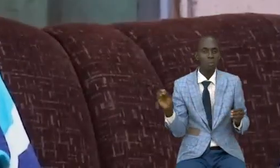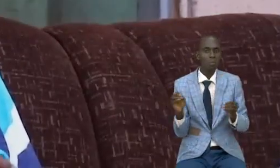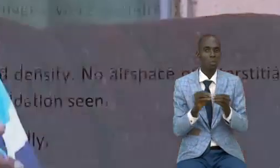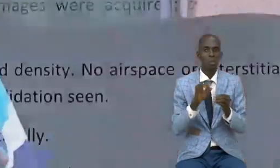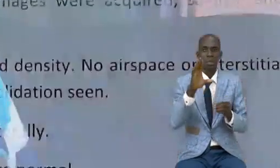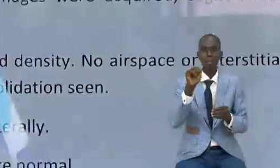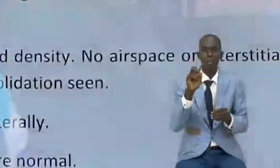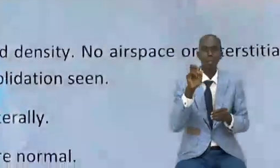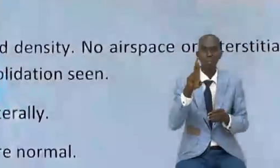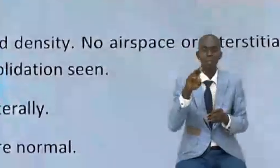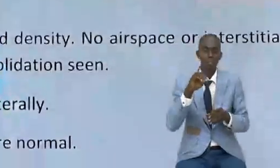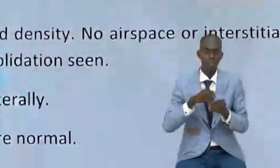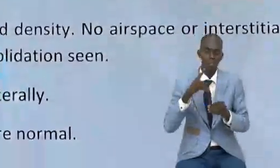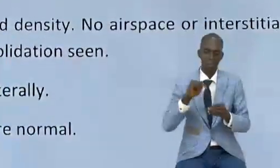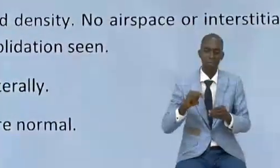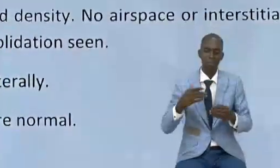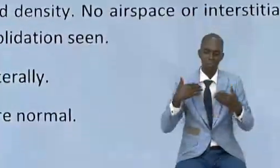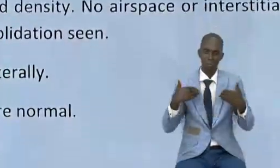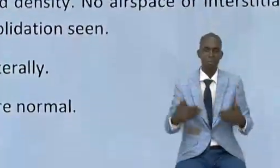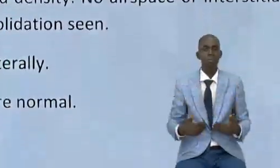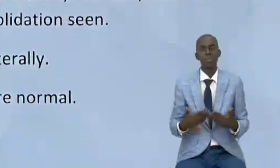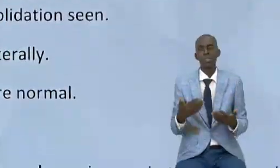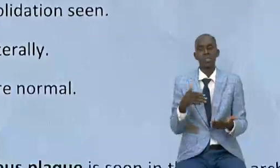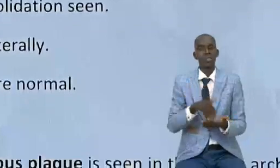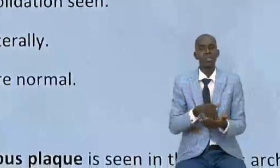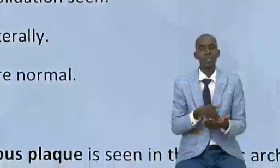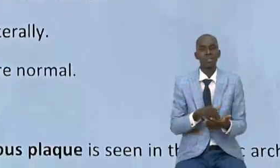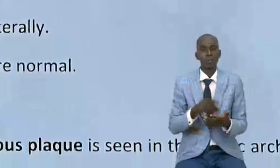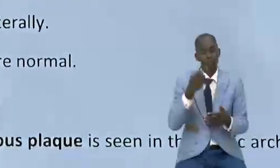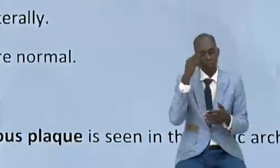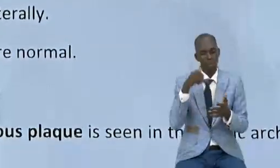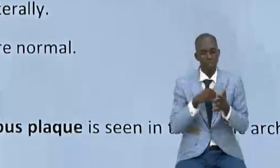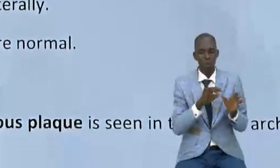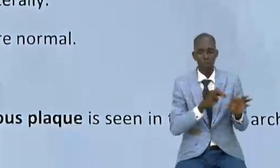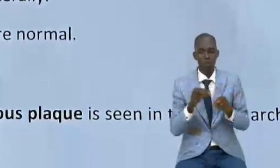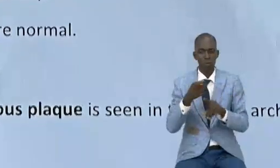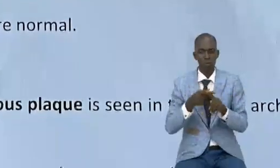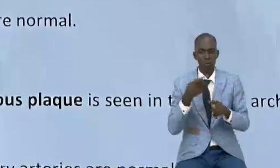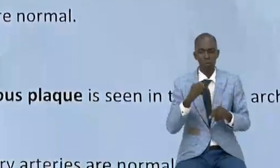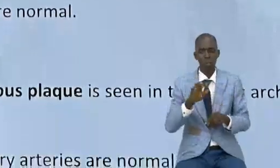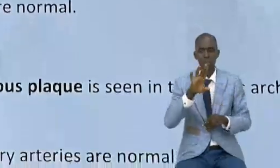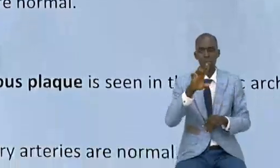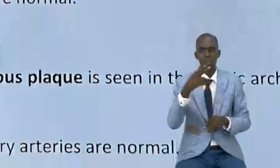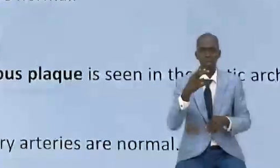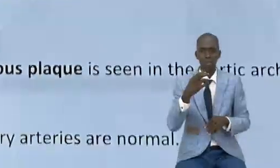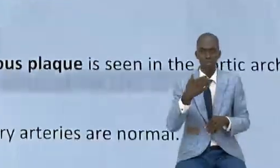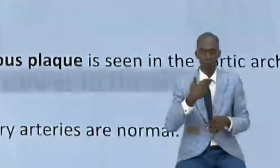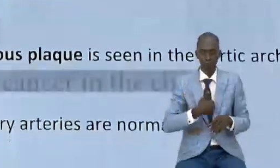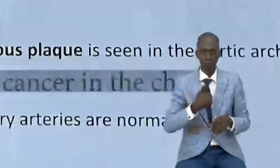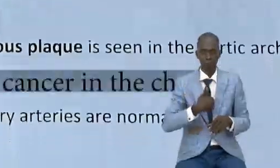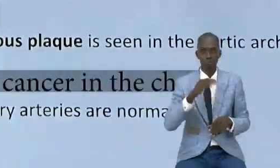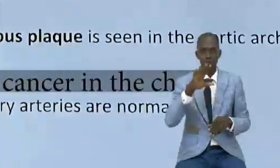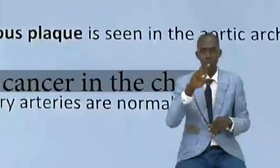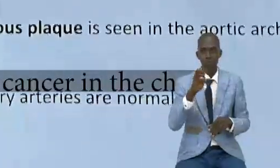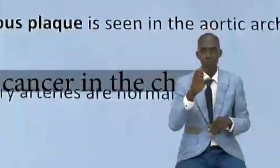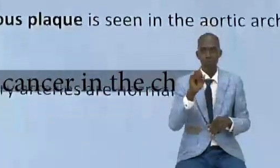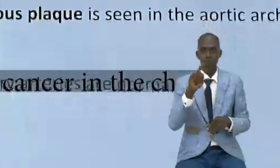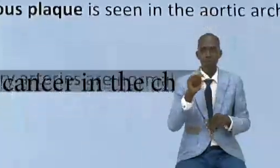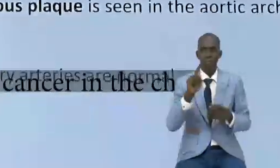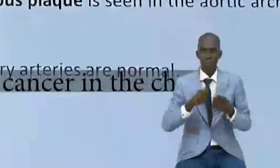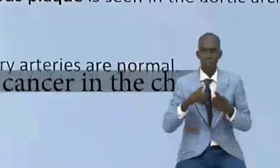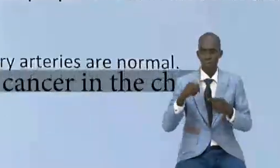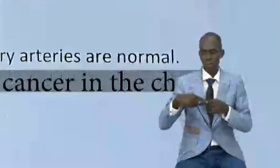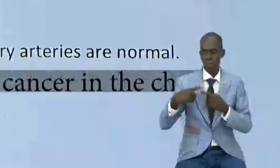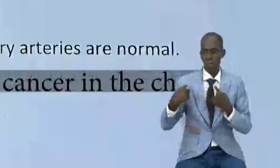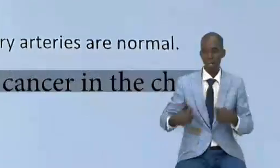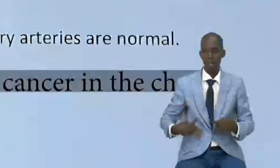in my chest, because actually it has spread from my chest to my heart to my lung, and everything was healed. And